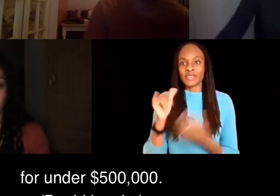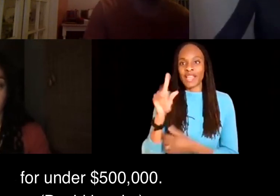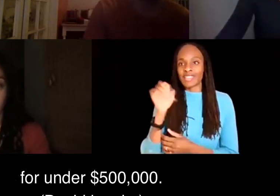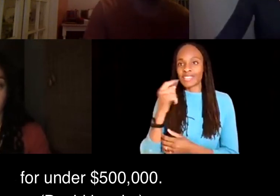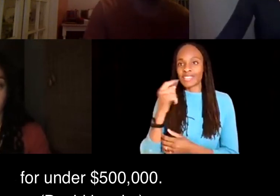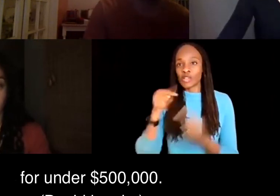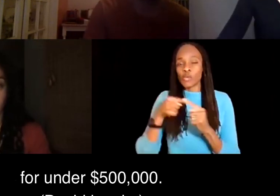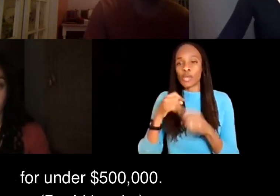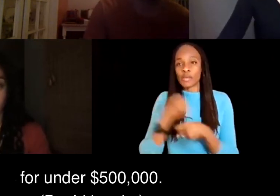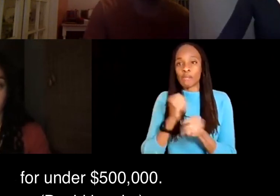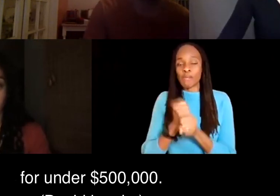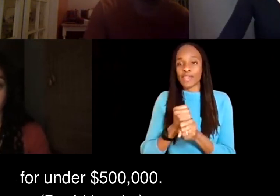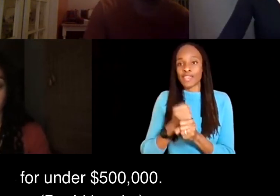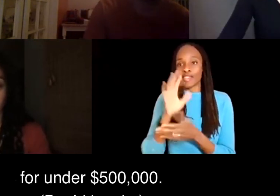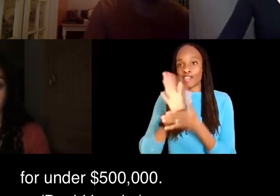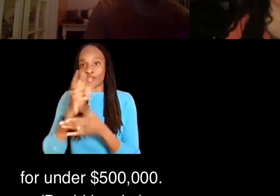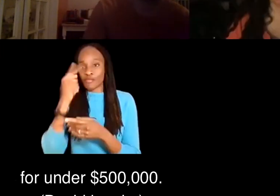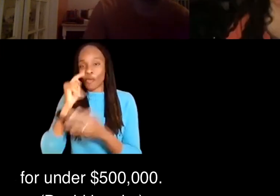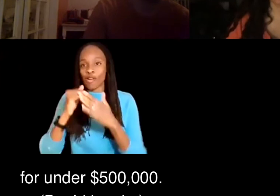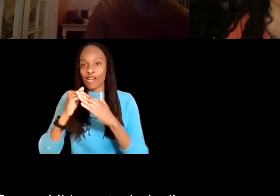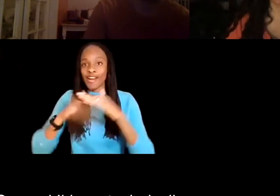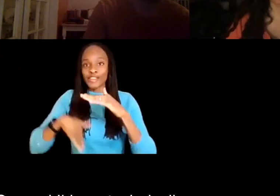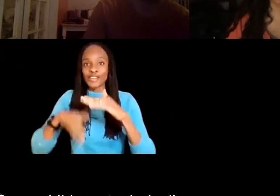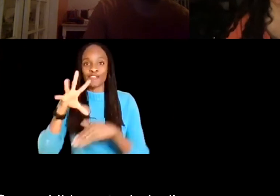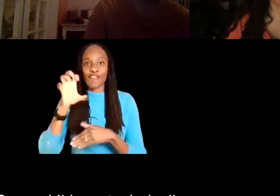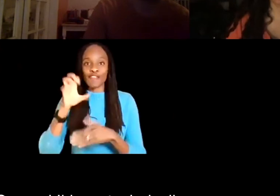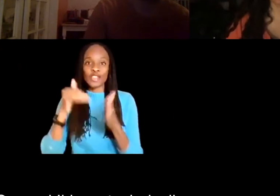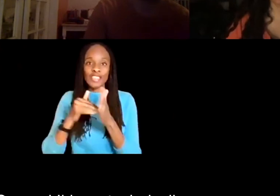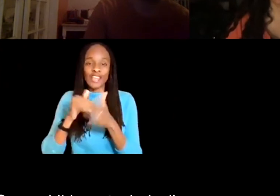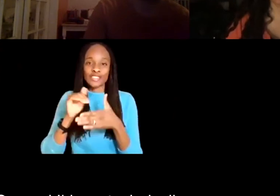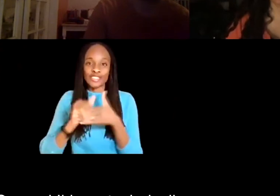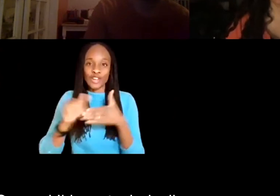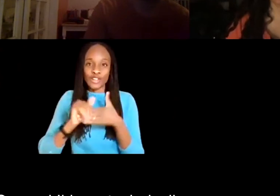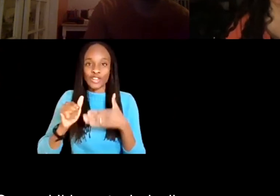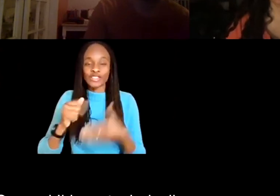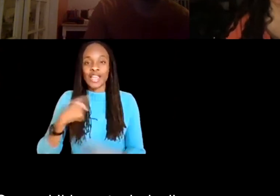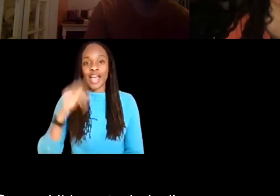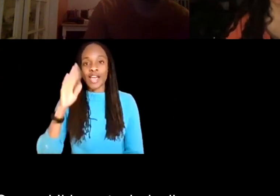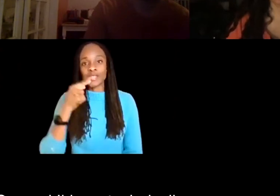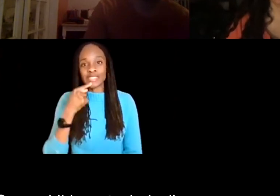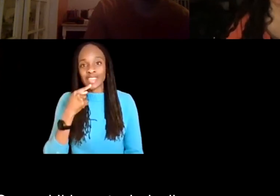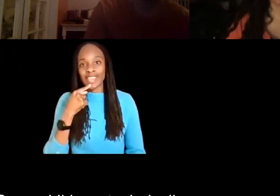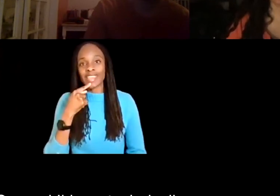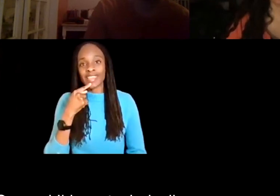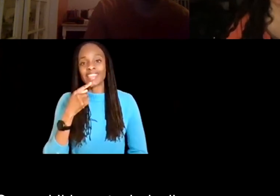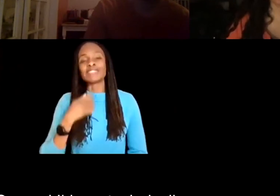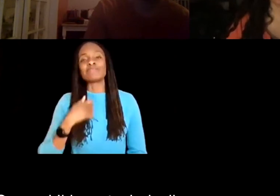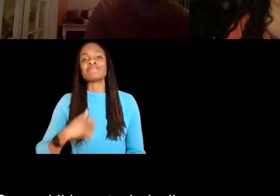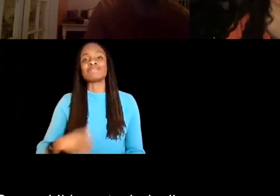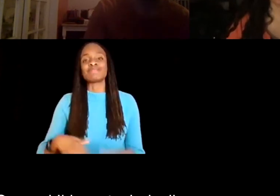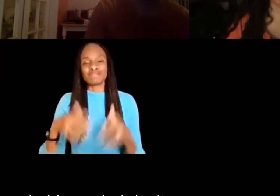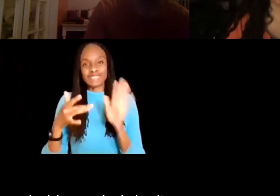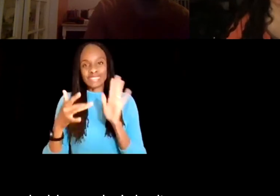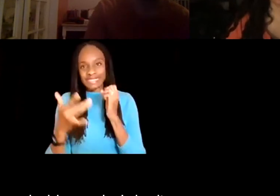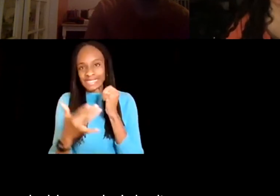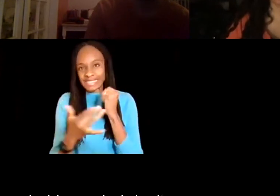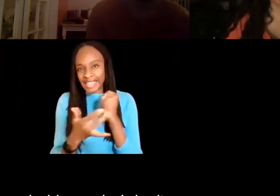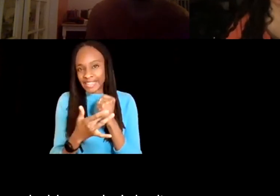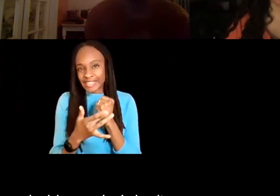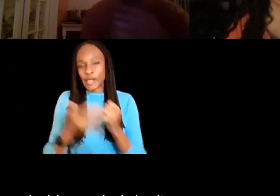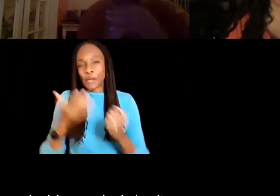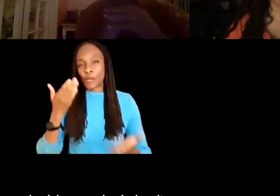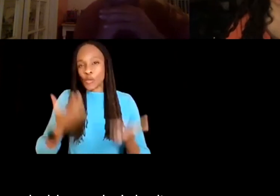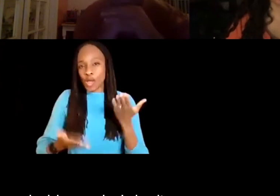under $500,000. So, and I'd say technically,